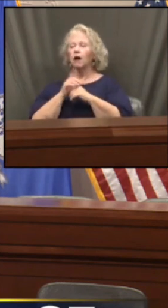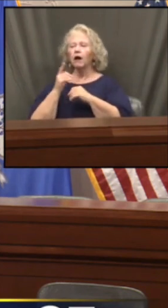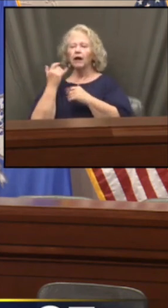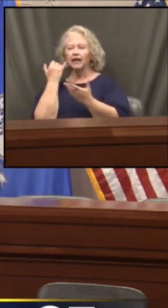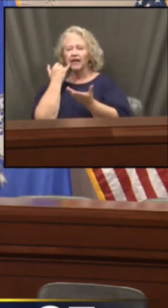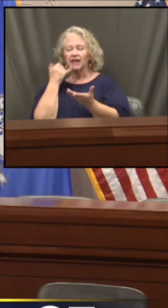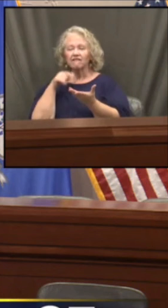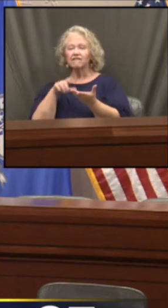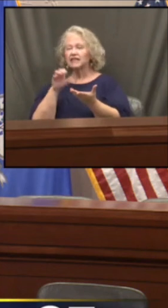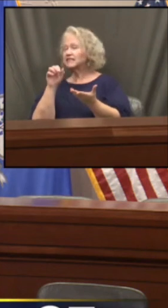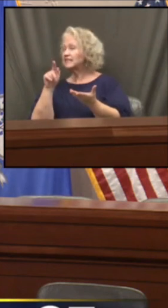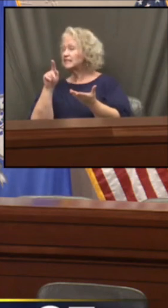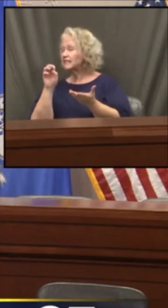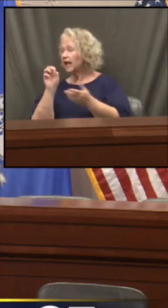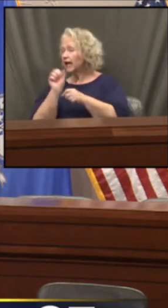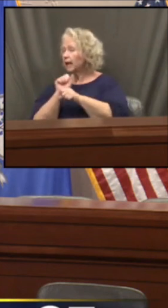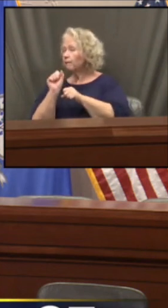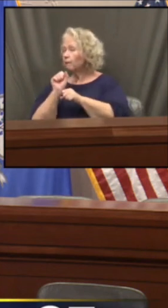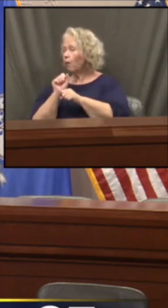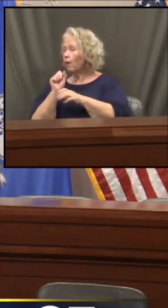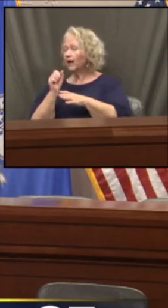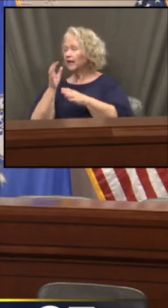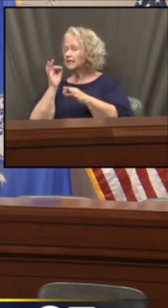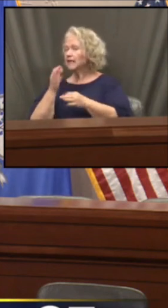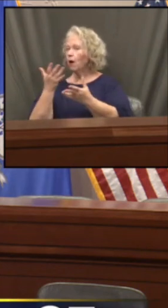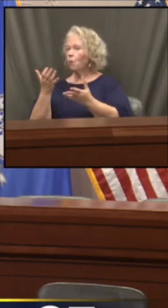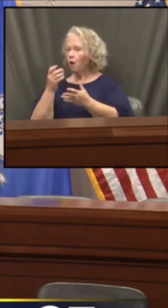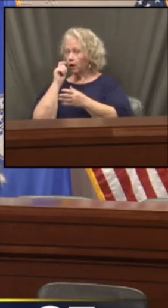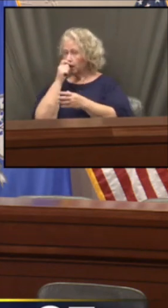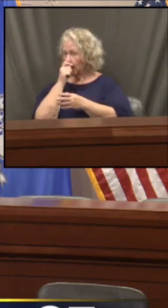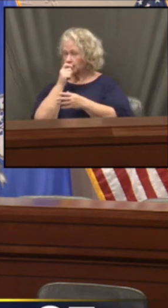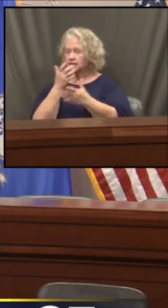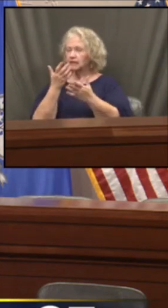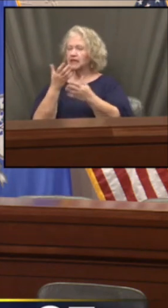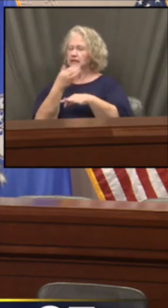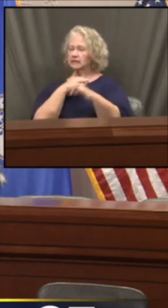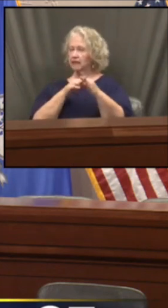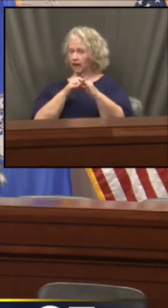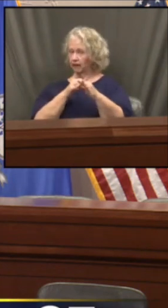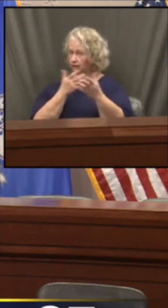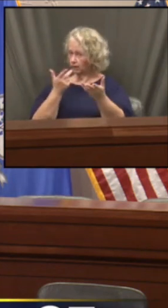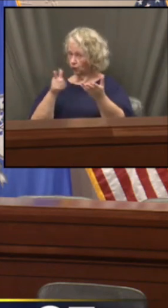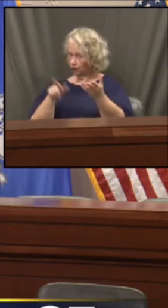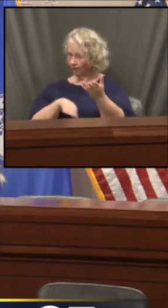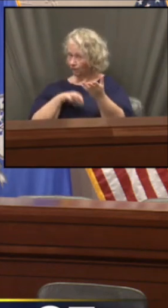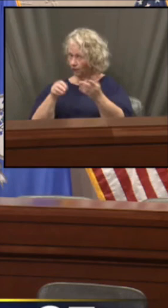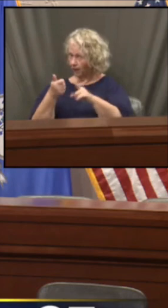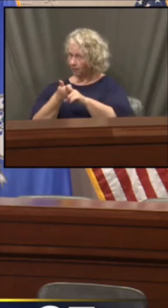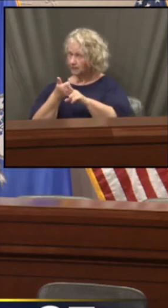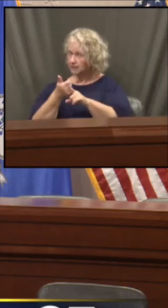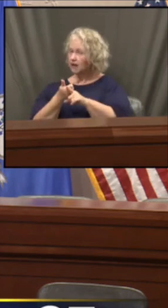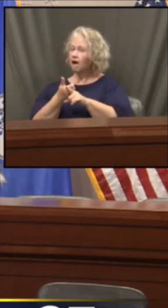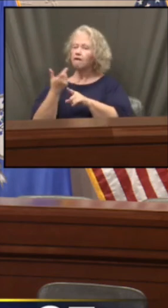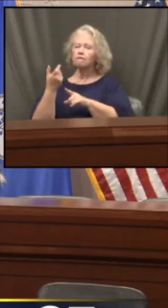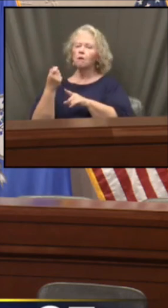decide to seek an exemption and then opt for testing? Will they pay out of pocket, or will that be covered?